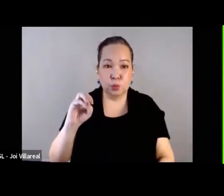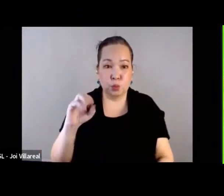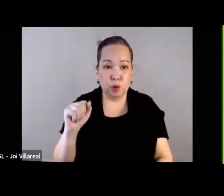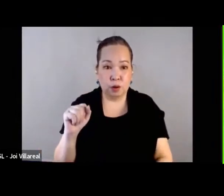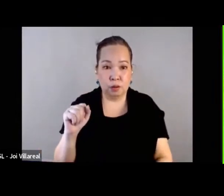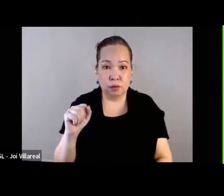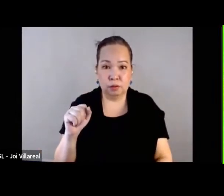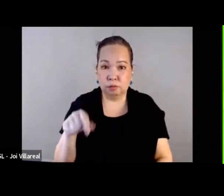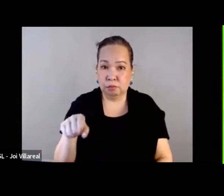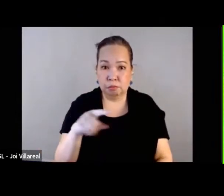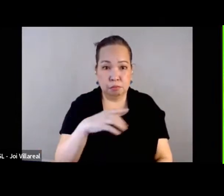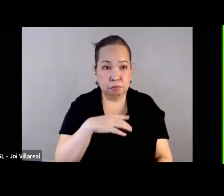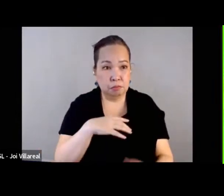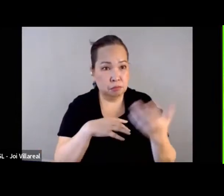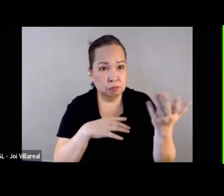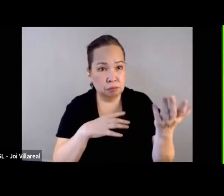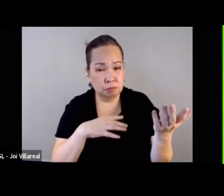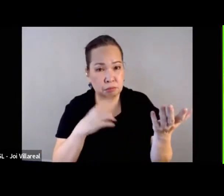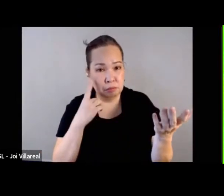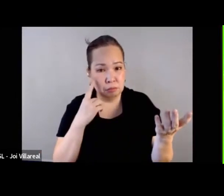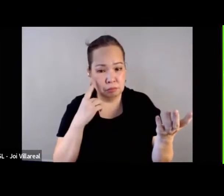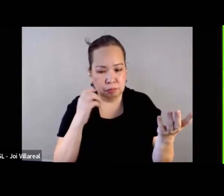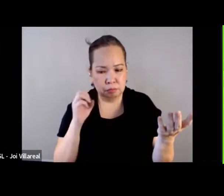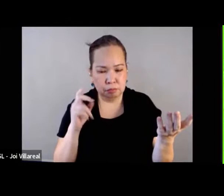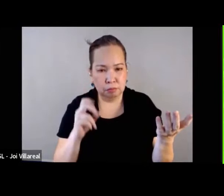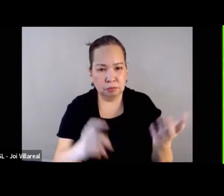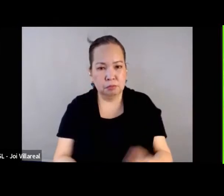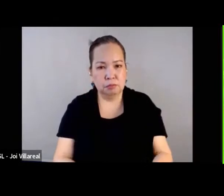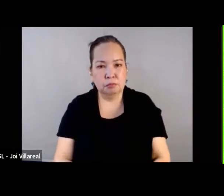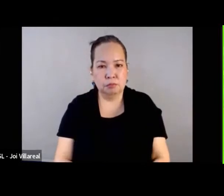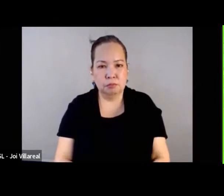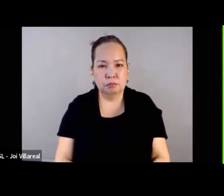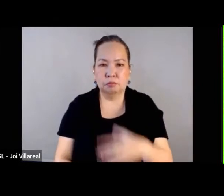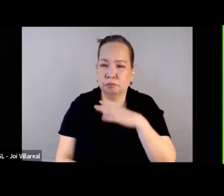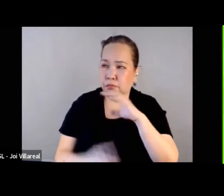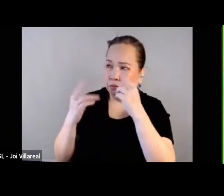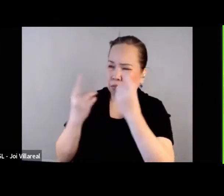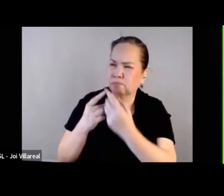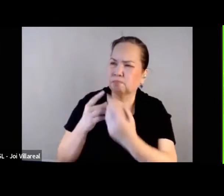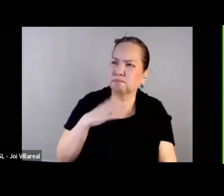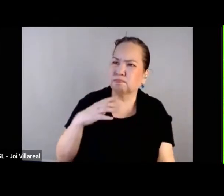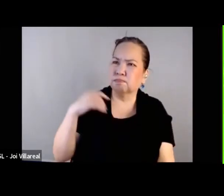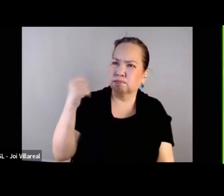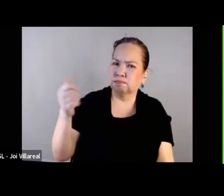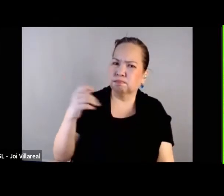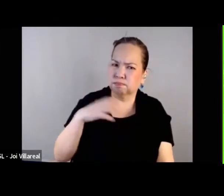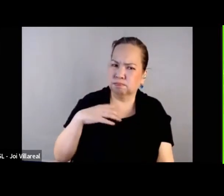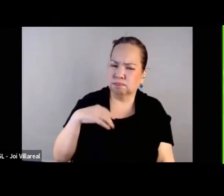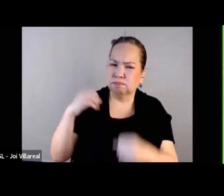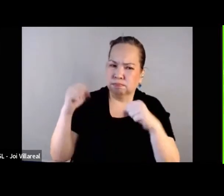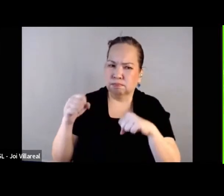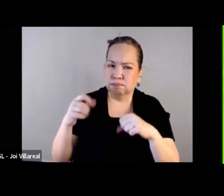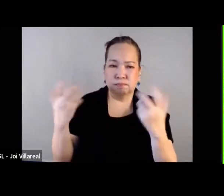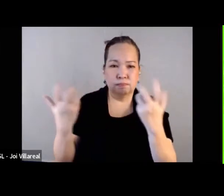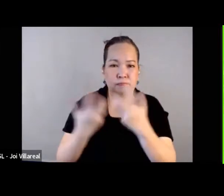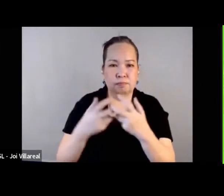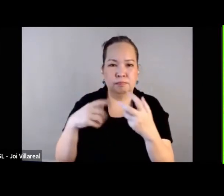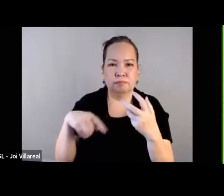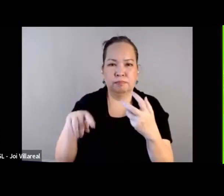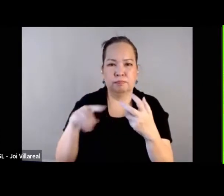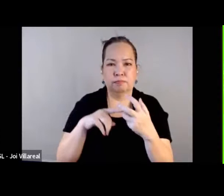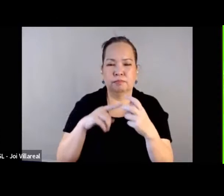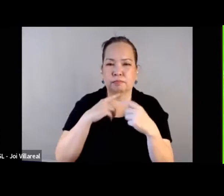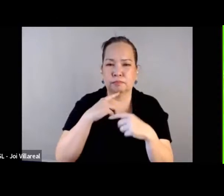any objection on the part of the DepEd? Mr. Chair, on behalf of DepEd, we have no objection to the resolution. In fact, that is aligned with the pronouncement of